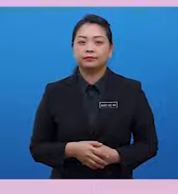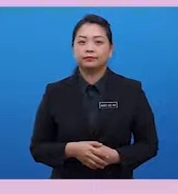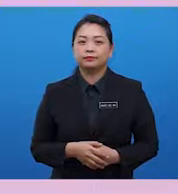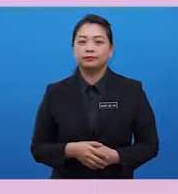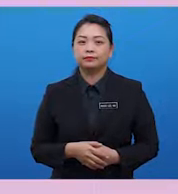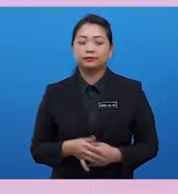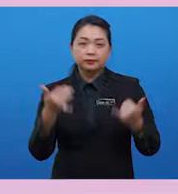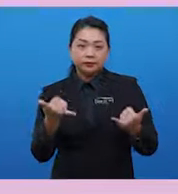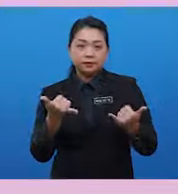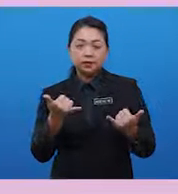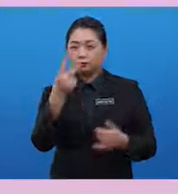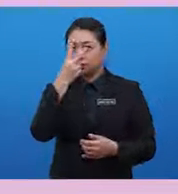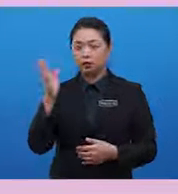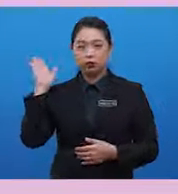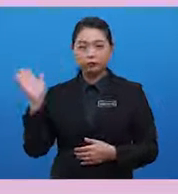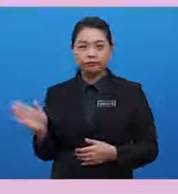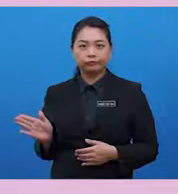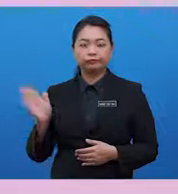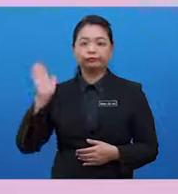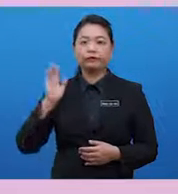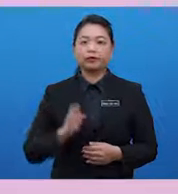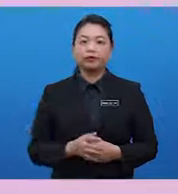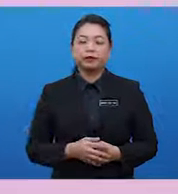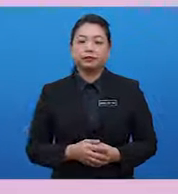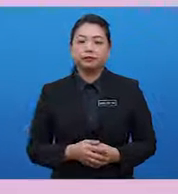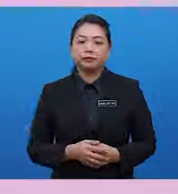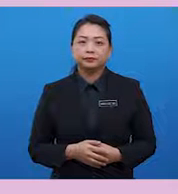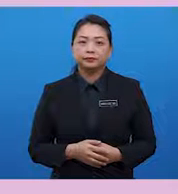Now, take a look at picture D.